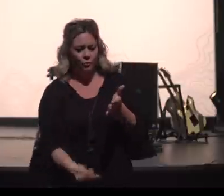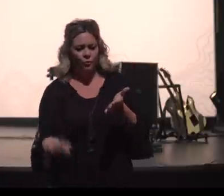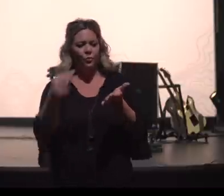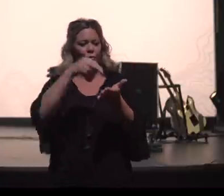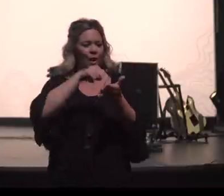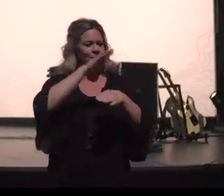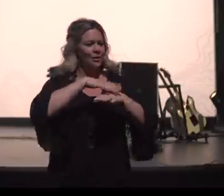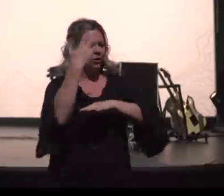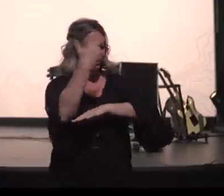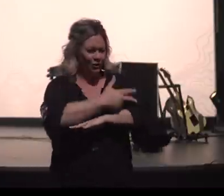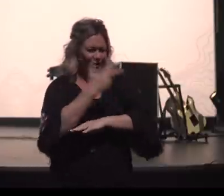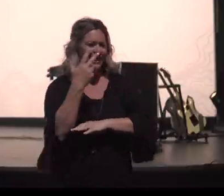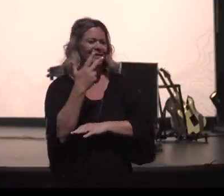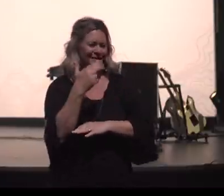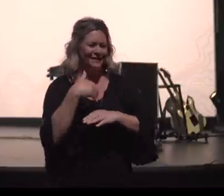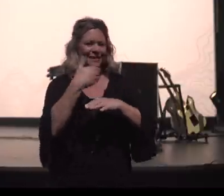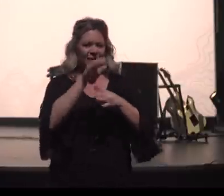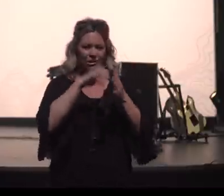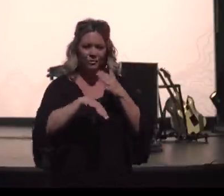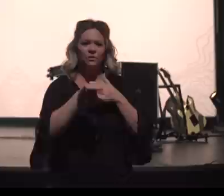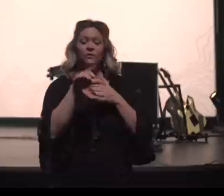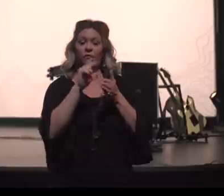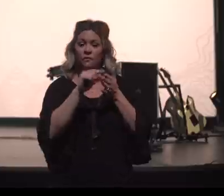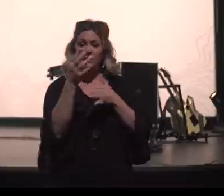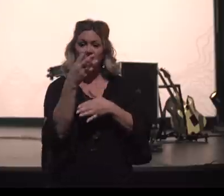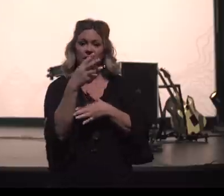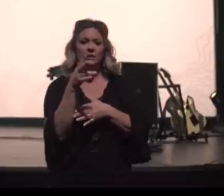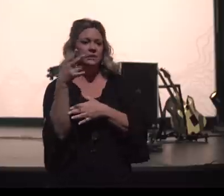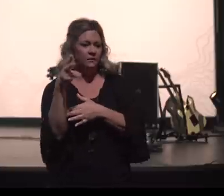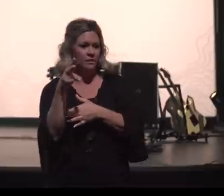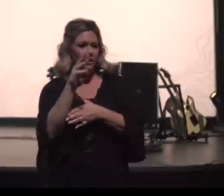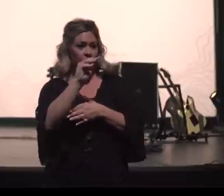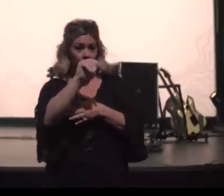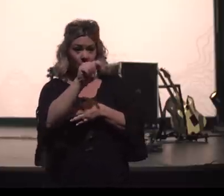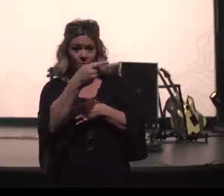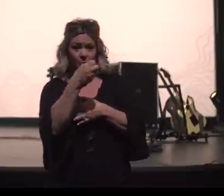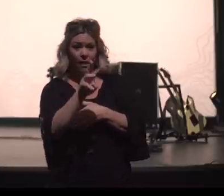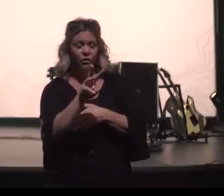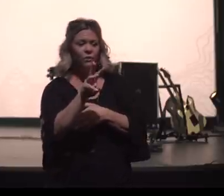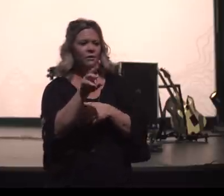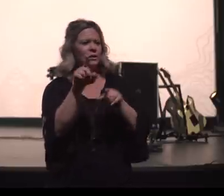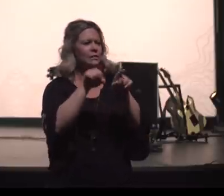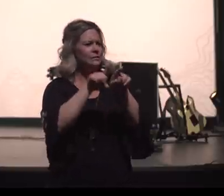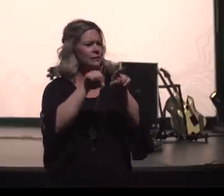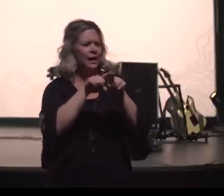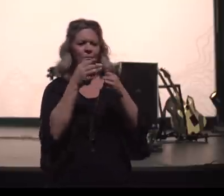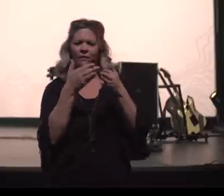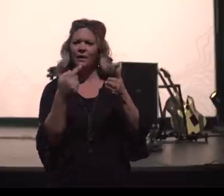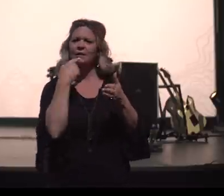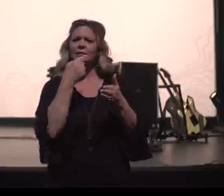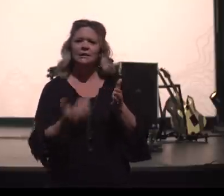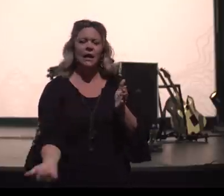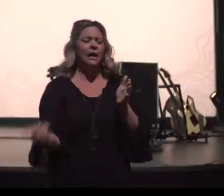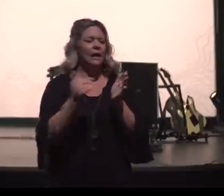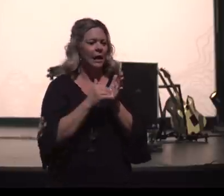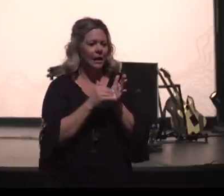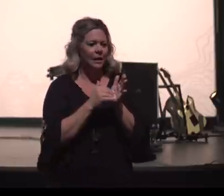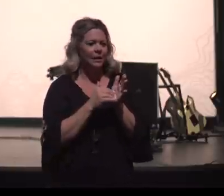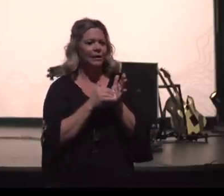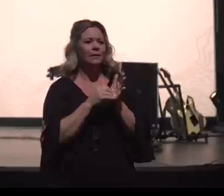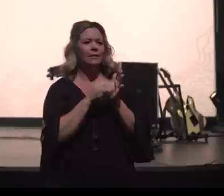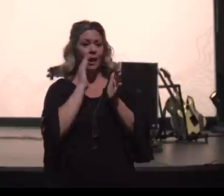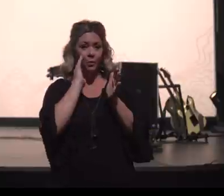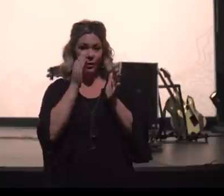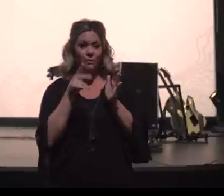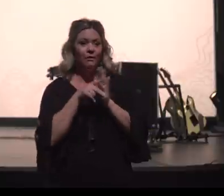makes it crystal clear. Very next chapter, chapter 16 or 17 of Matthew, he says the exact same thing. He said that I'm going to be